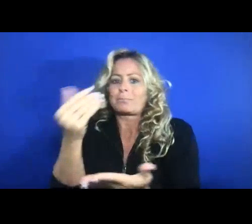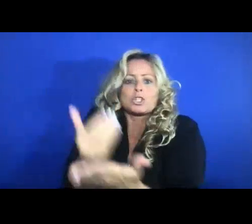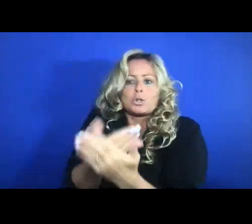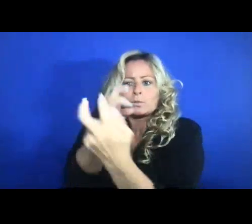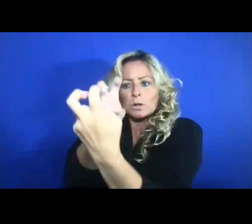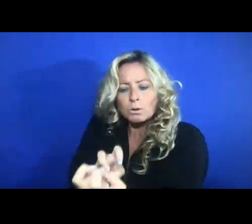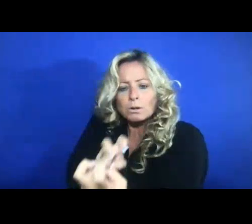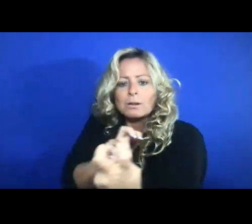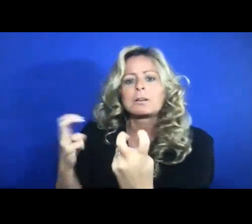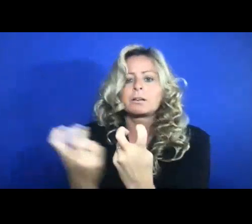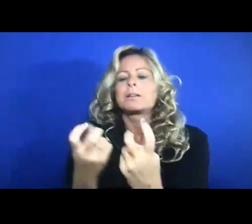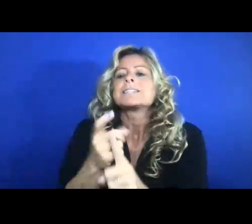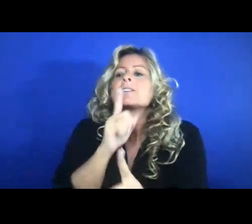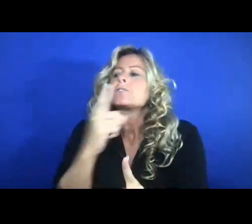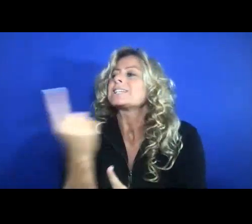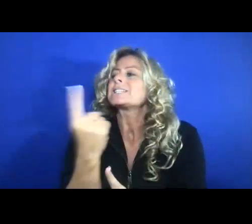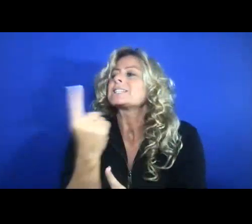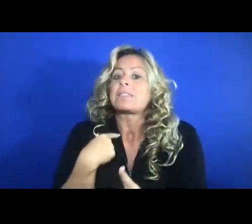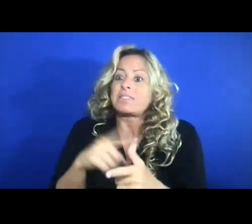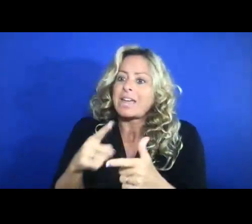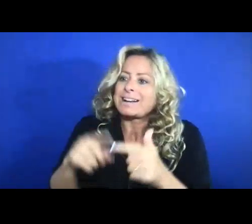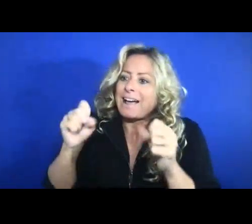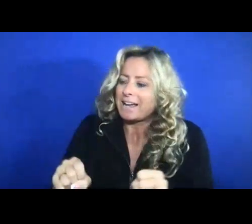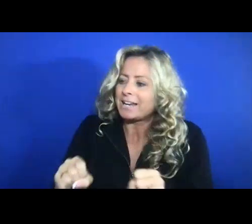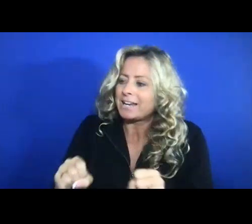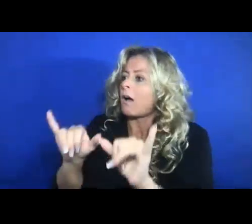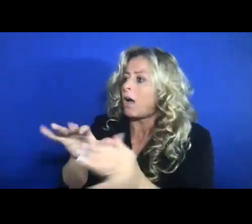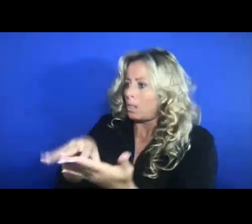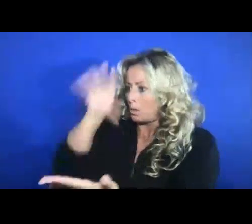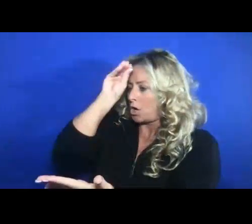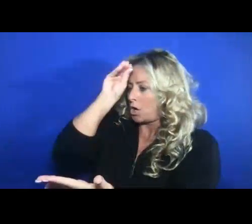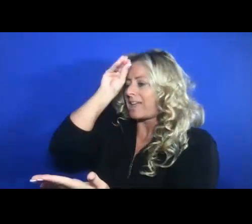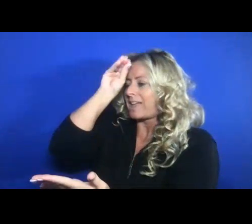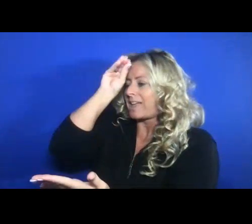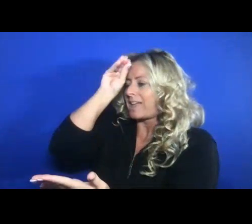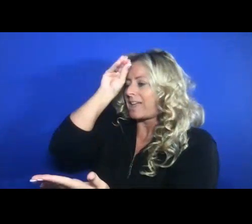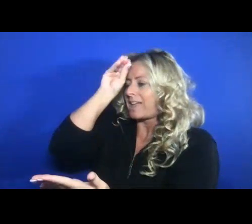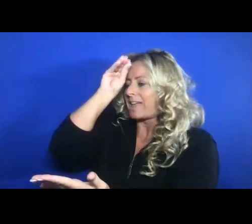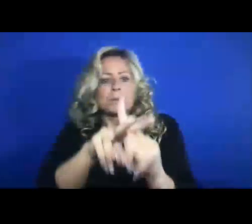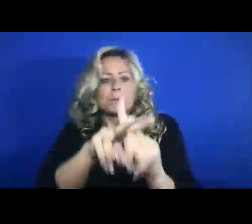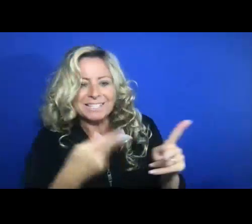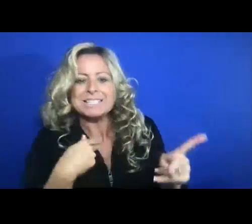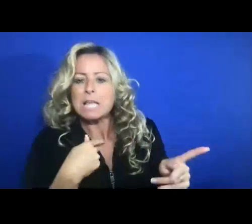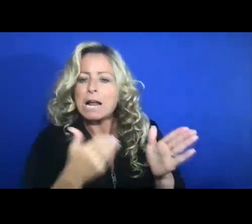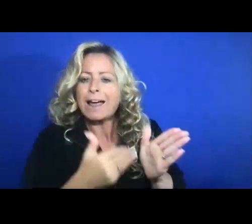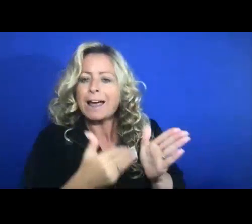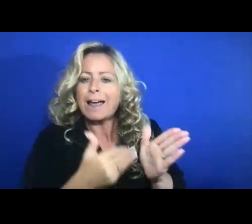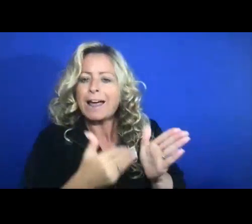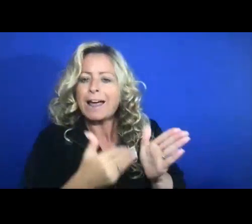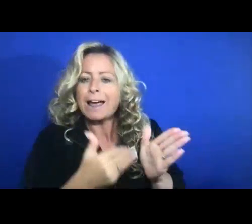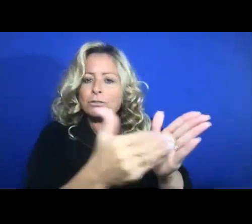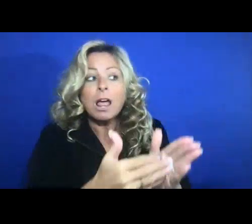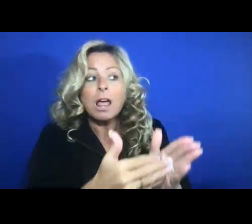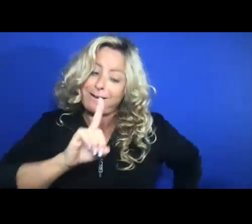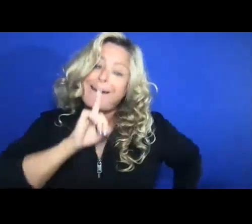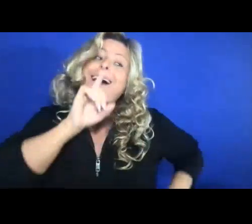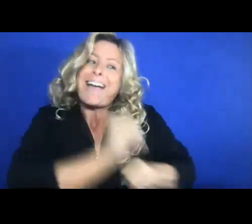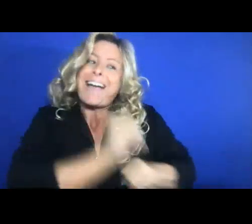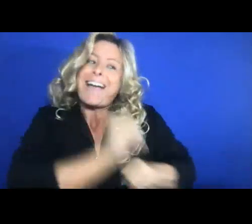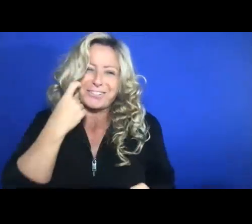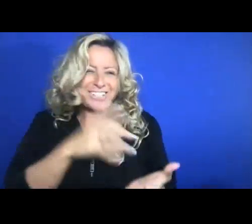new, and that is something that I'm then able to take into the spaces that I frequent and say,